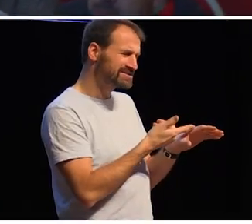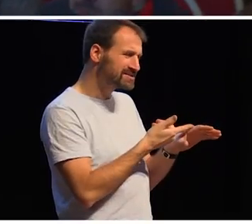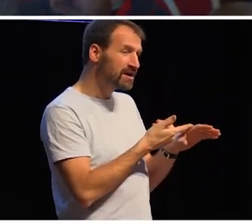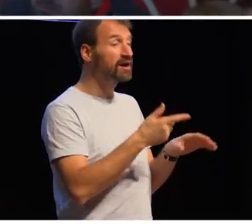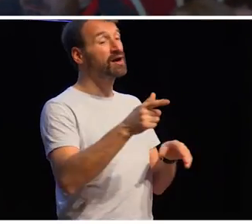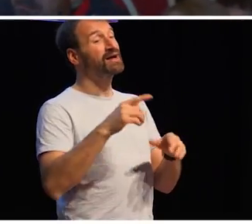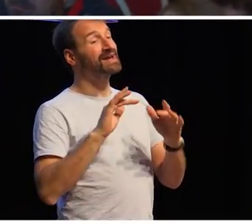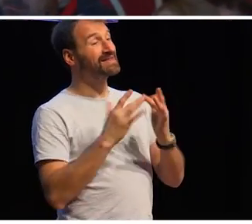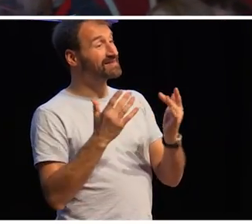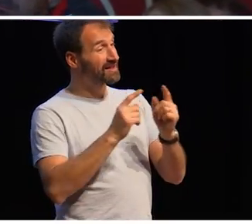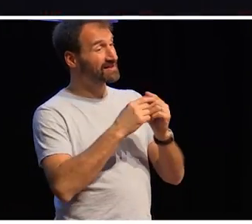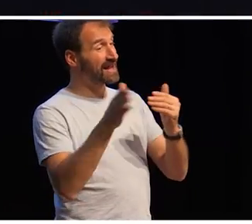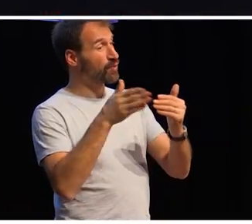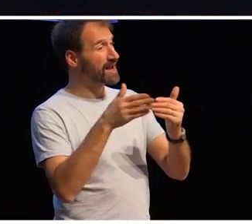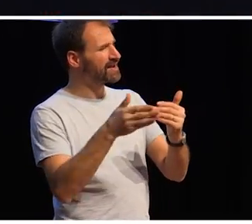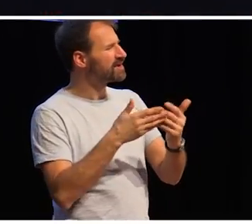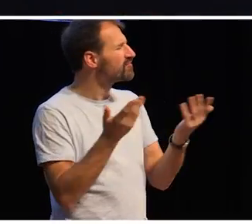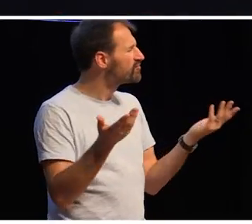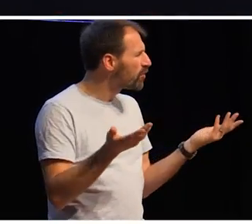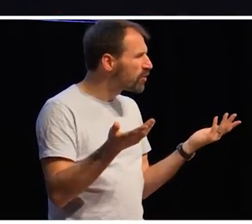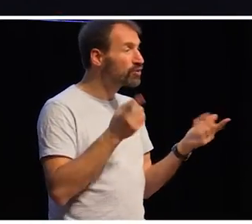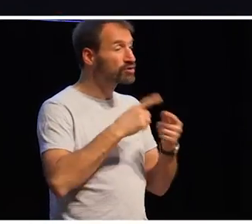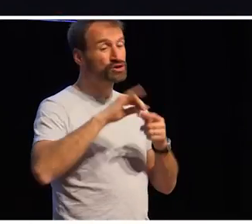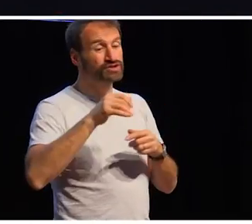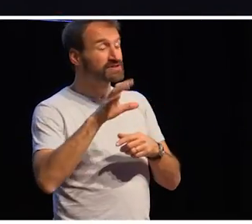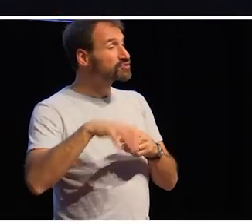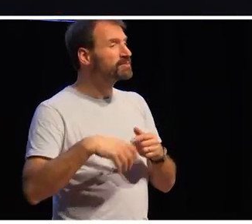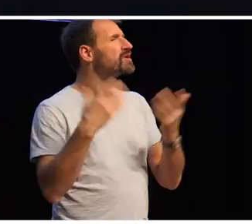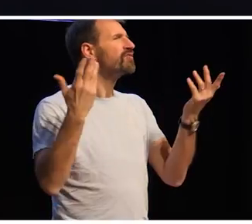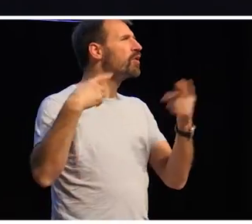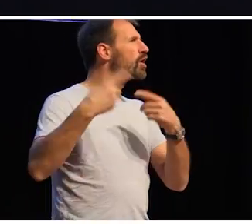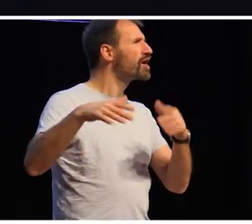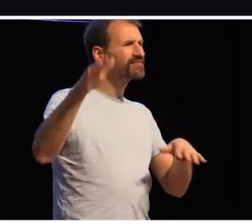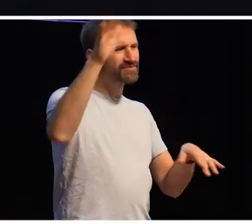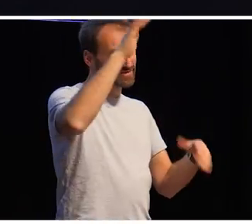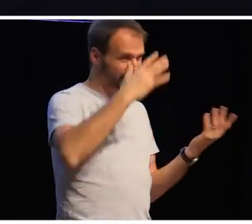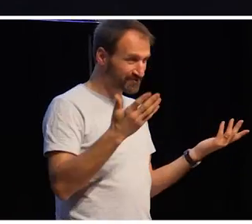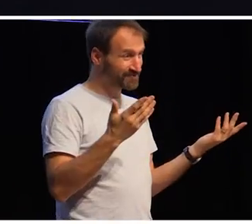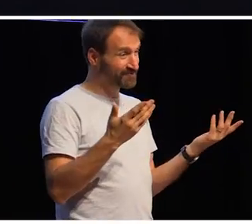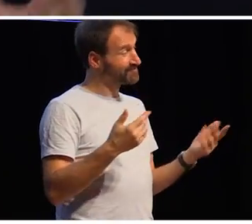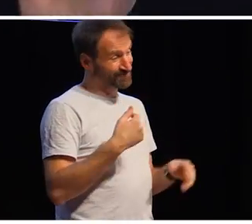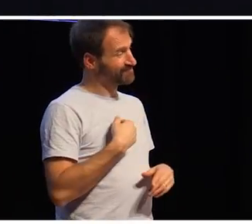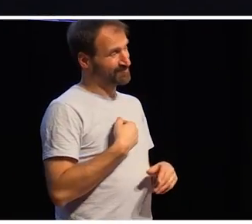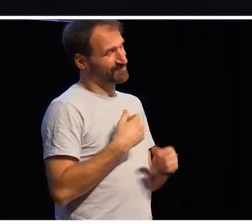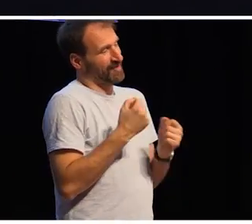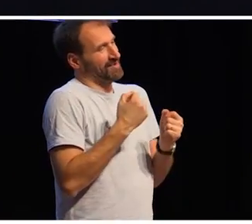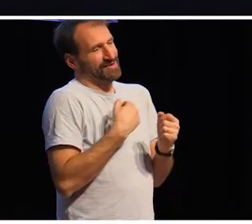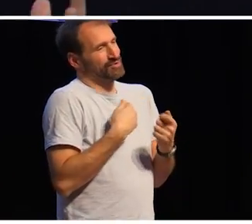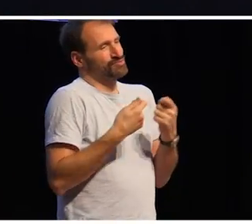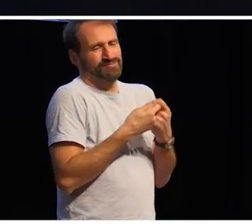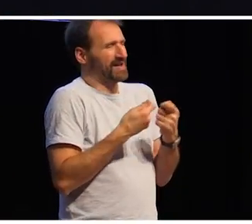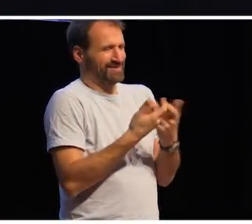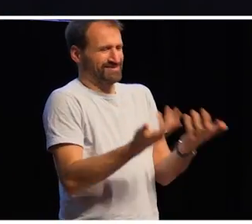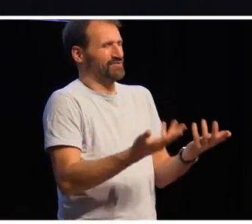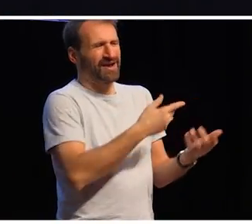my JavaScript running? I know it's both exciting and overwhelming at the same time, right? You have all this hardware and so